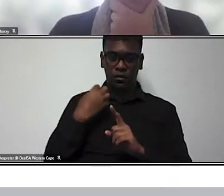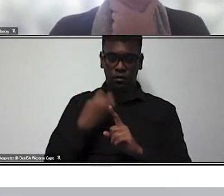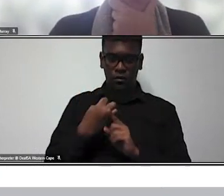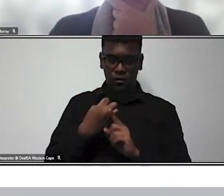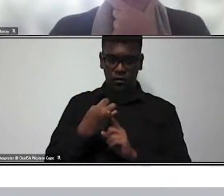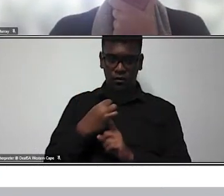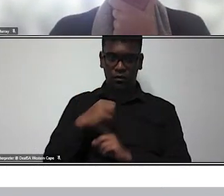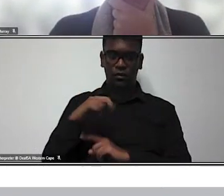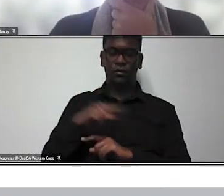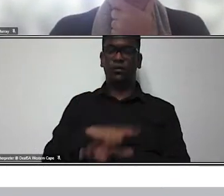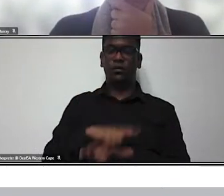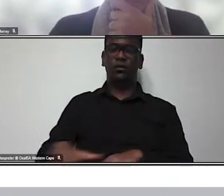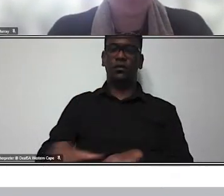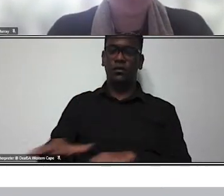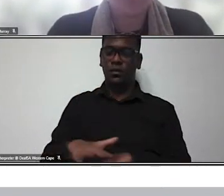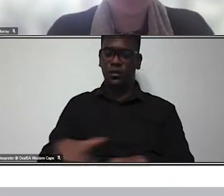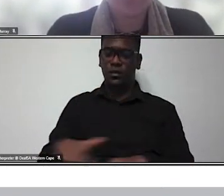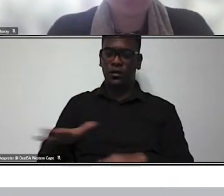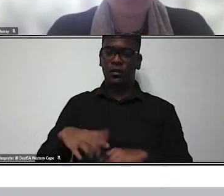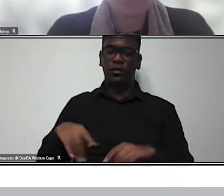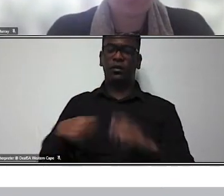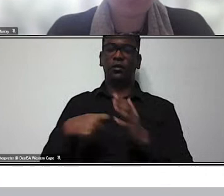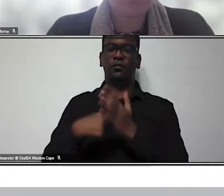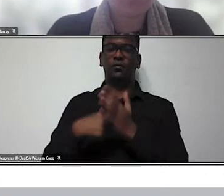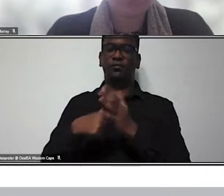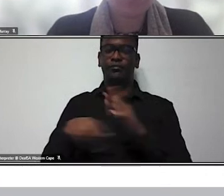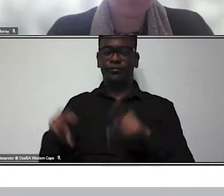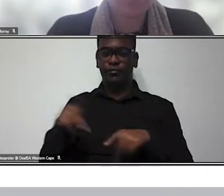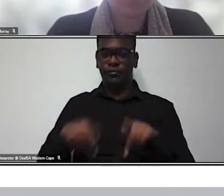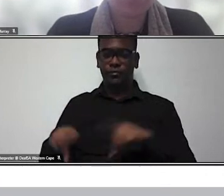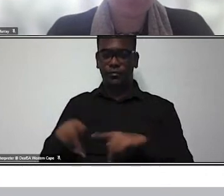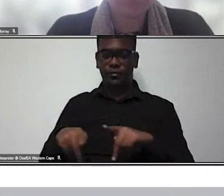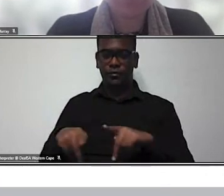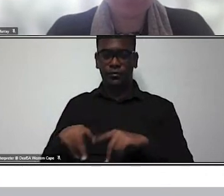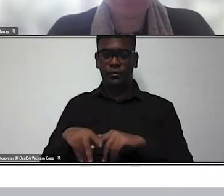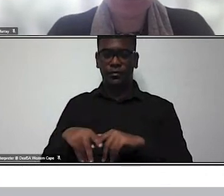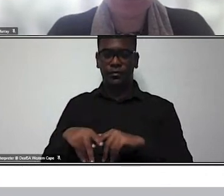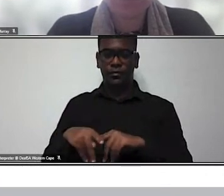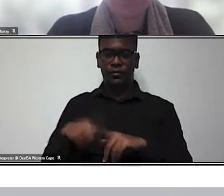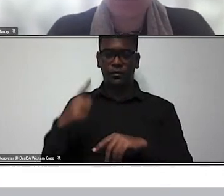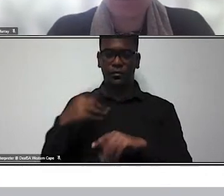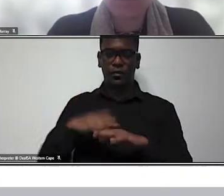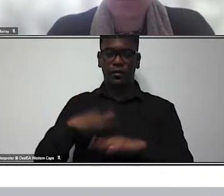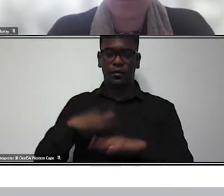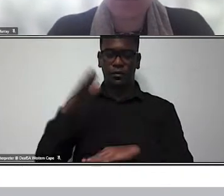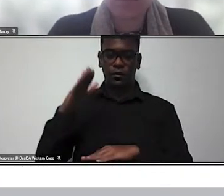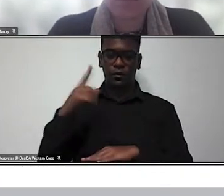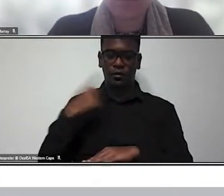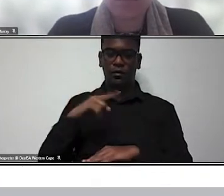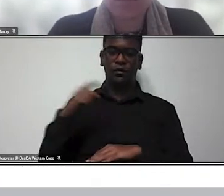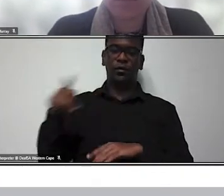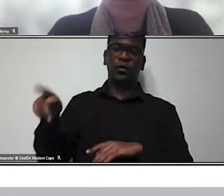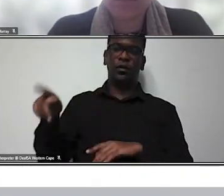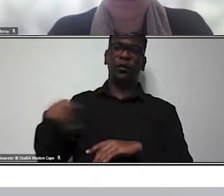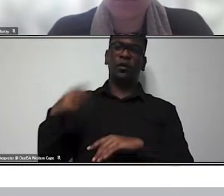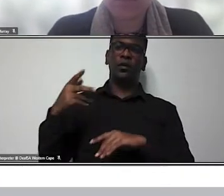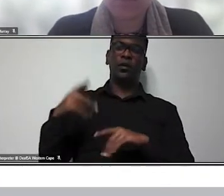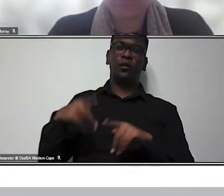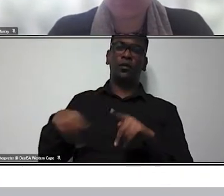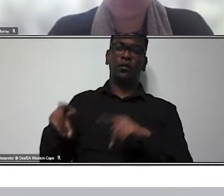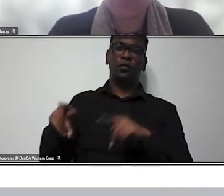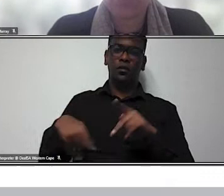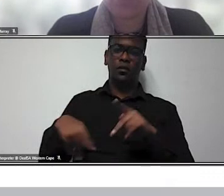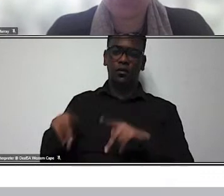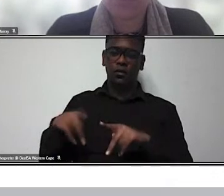consumers far more than those for whom the bread basket is a very small part